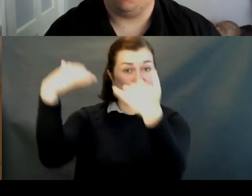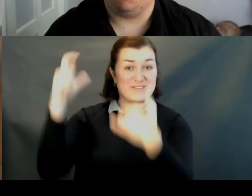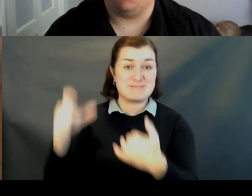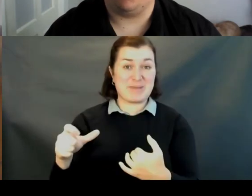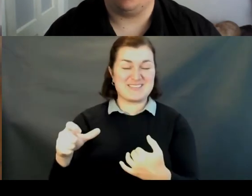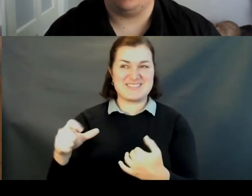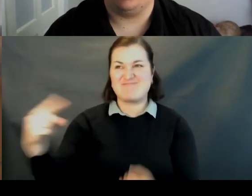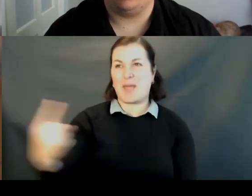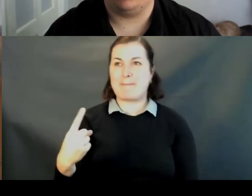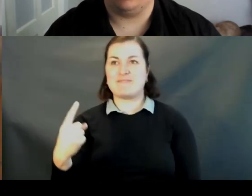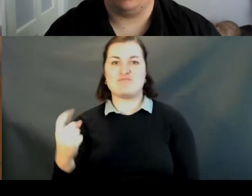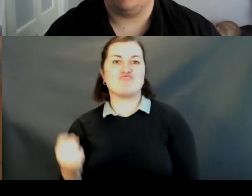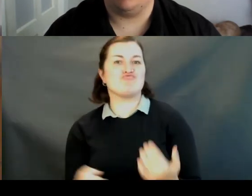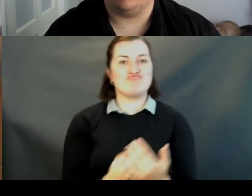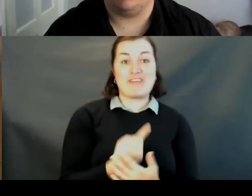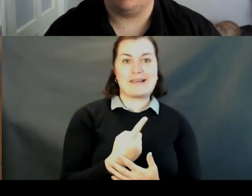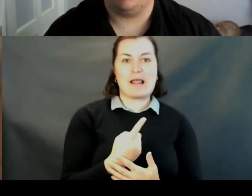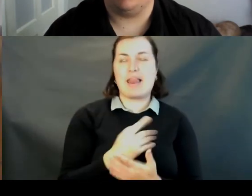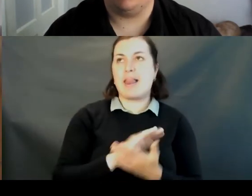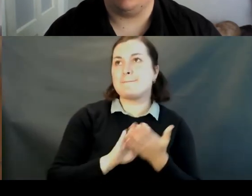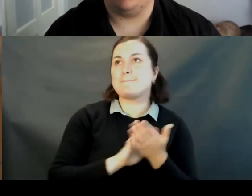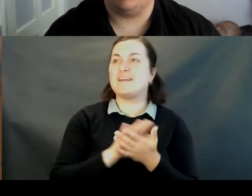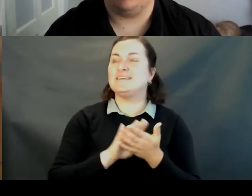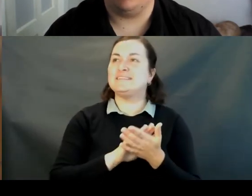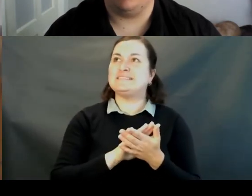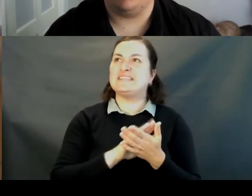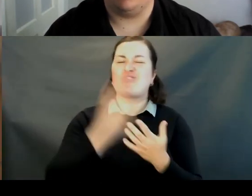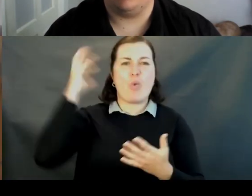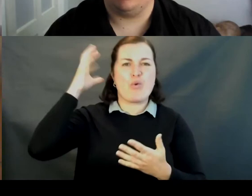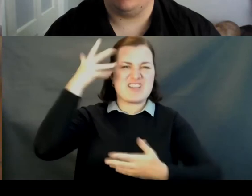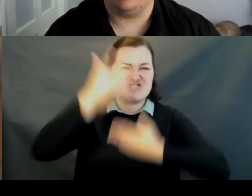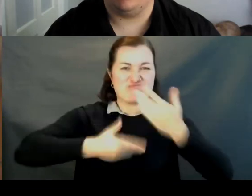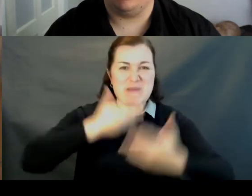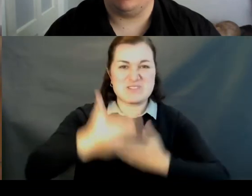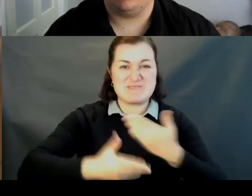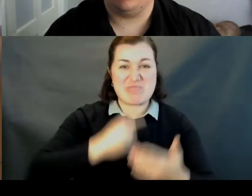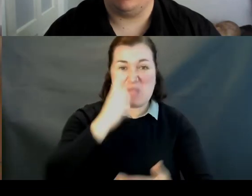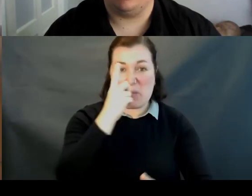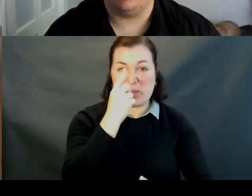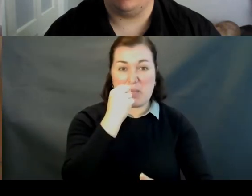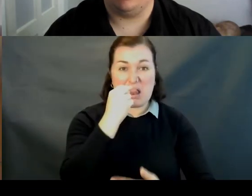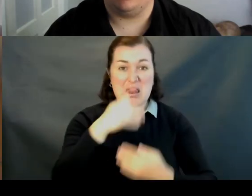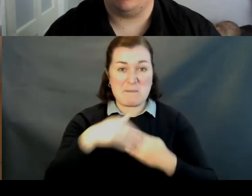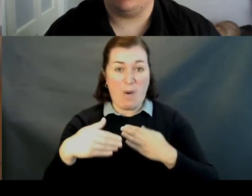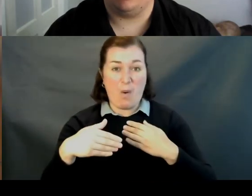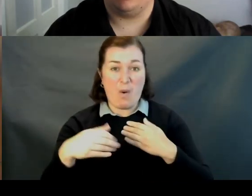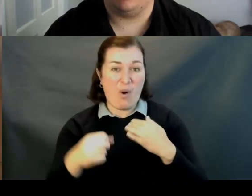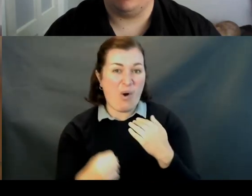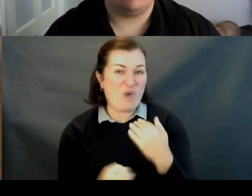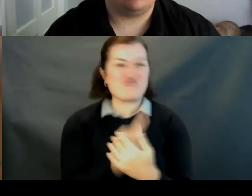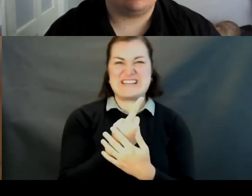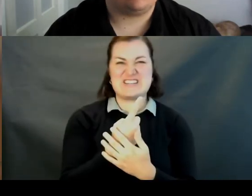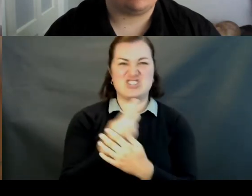bit more original in how you present the audio descriptions alongside that, I guess.